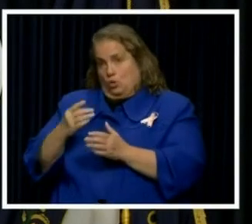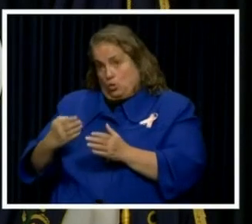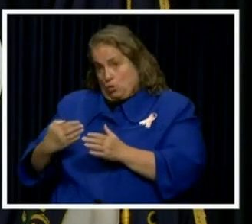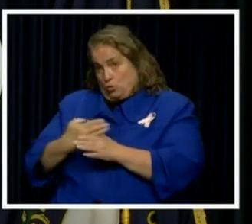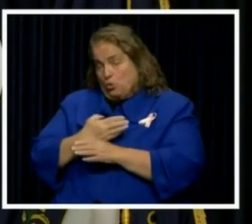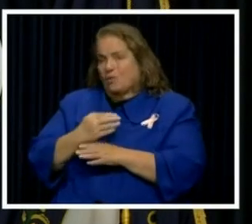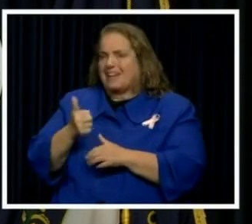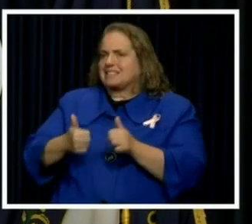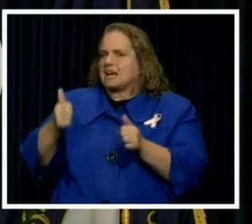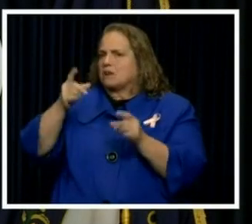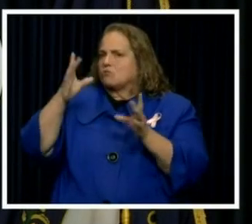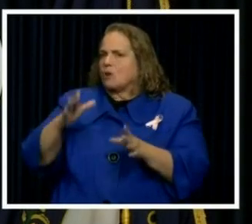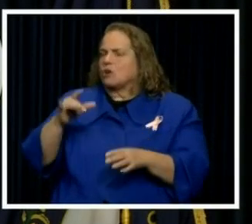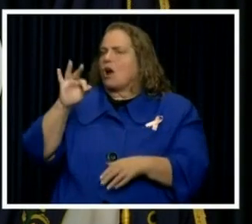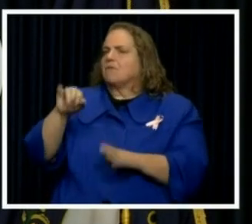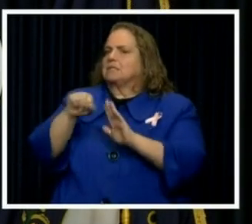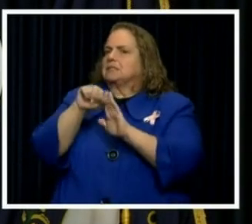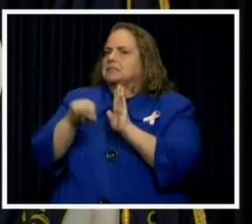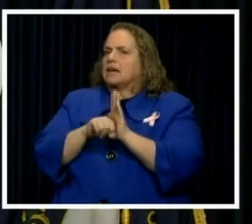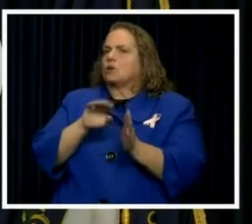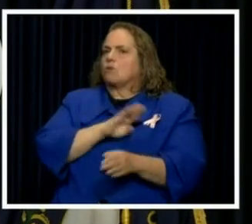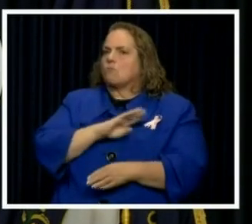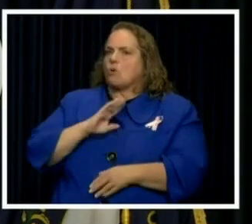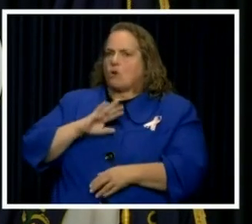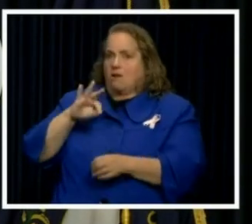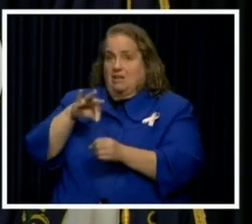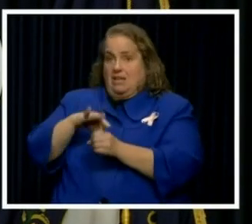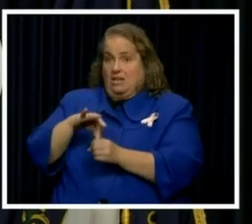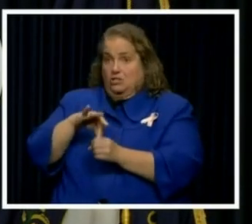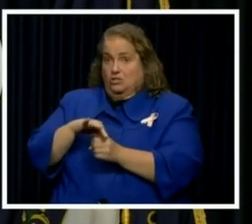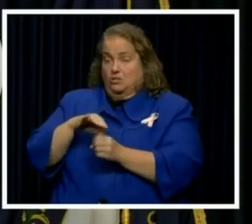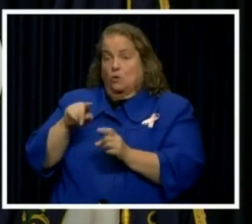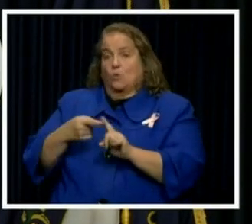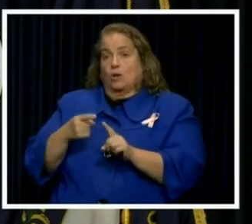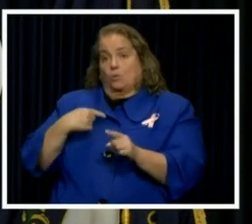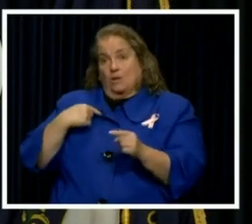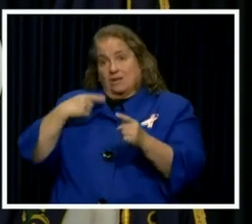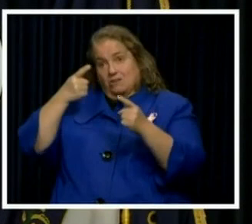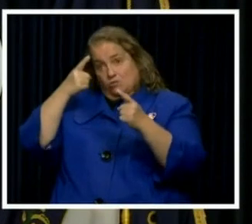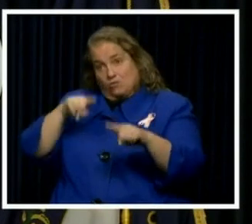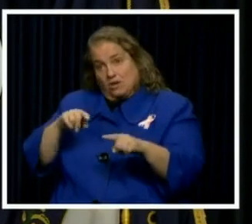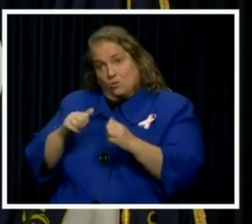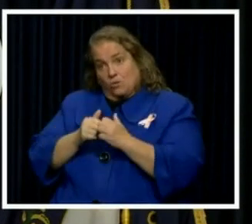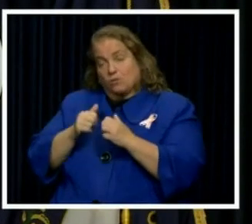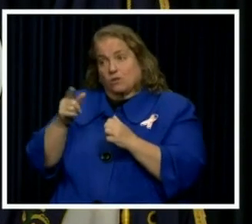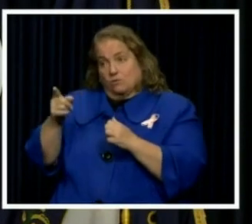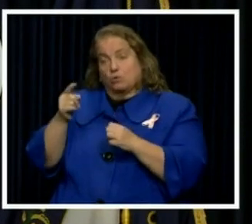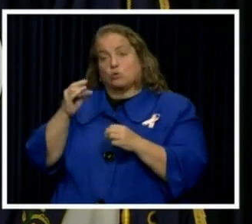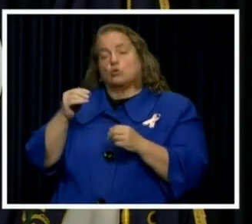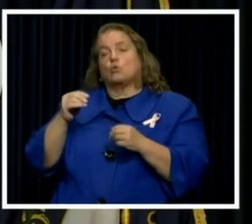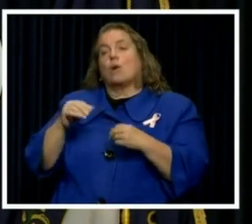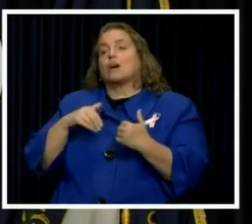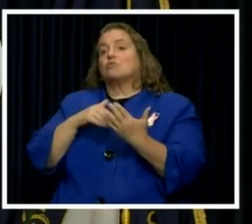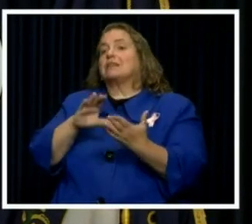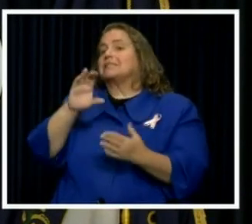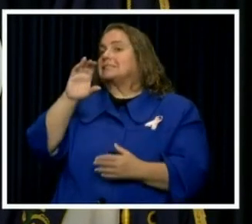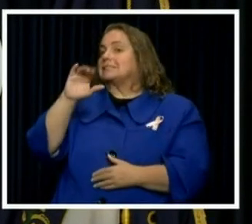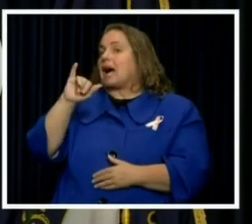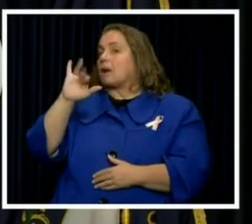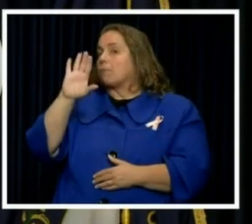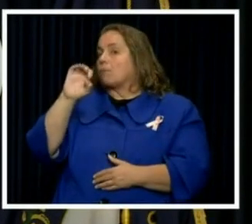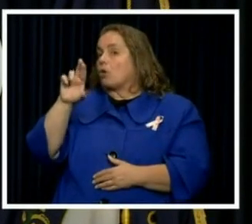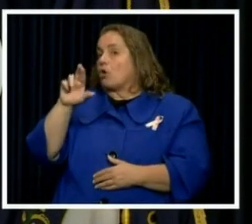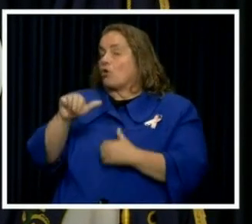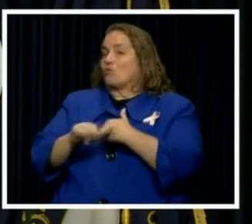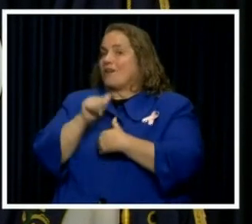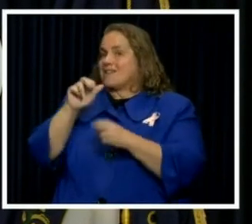executive director of the State Board of Elections. When we went into this agreement to address cyber threat issues across